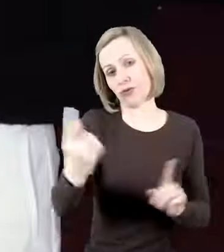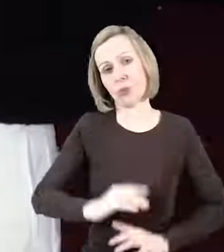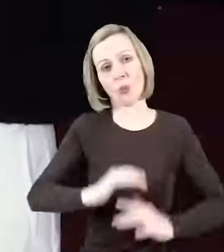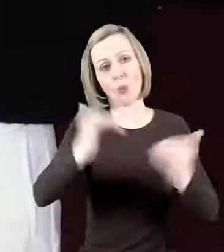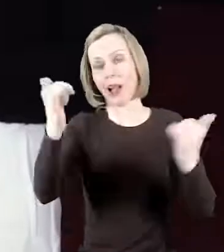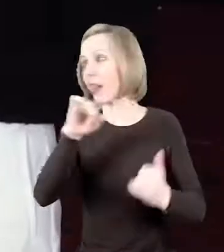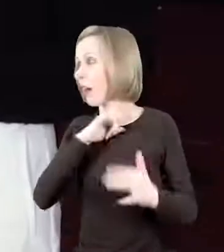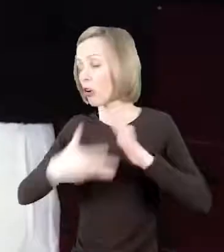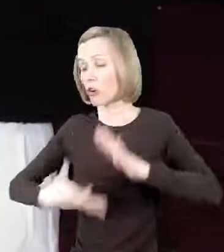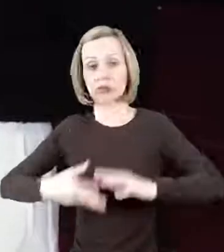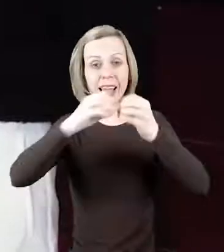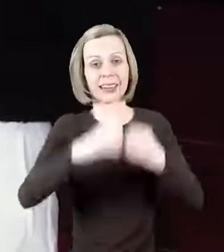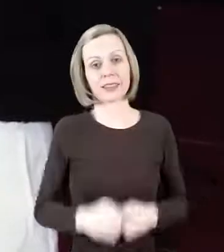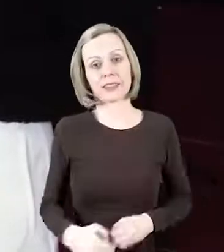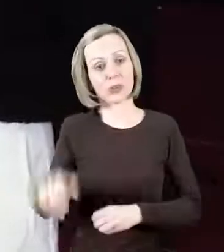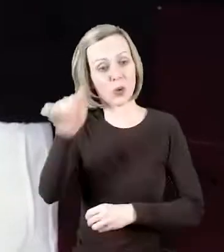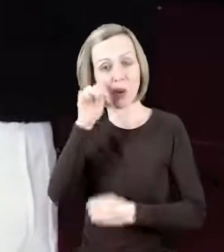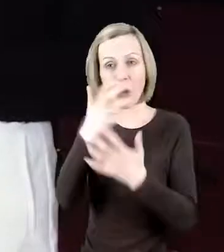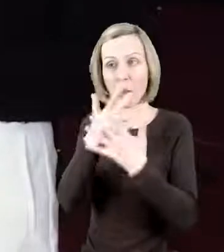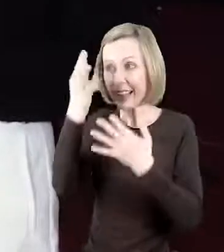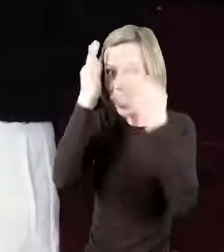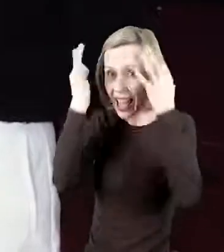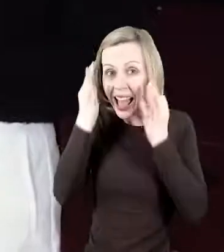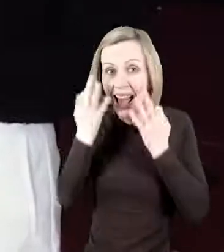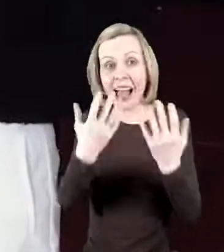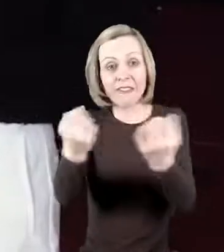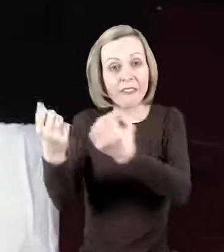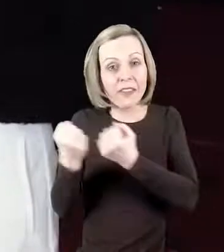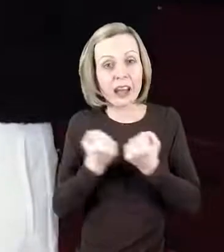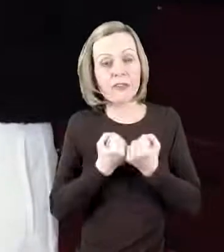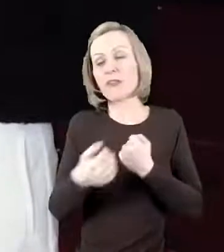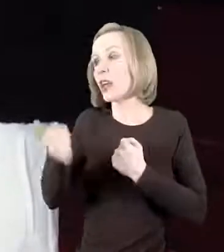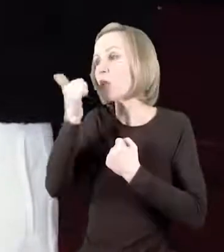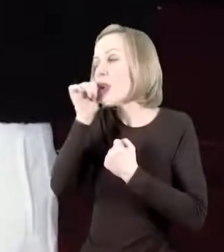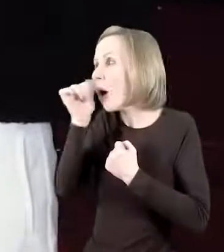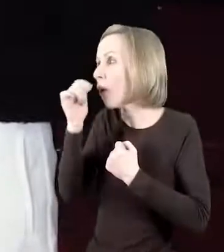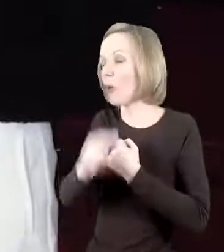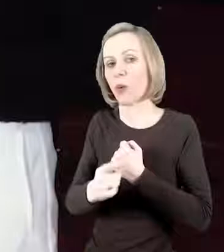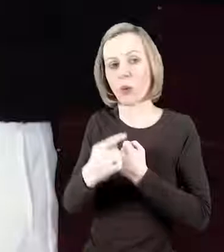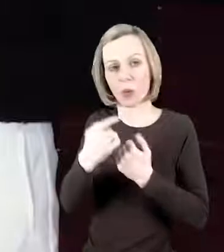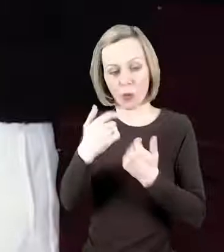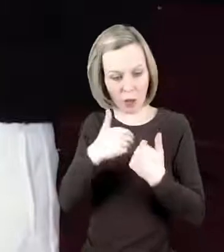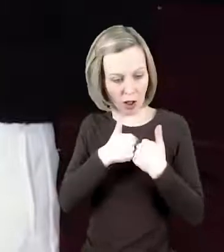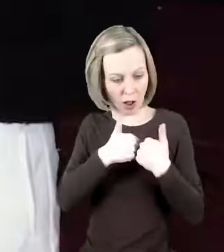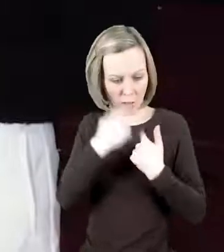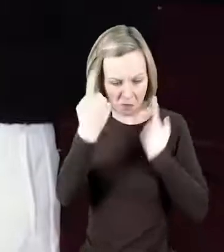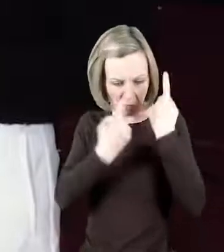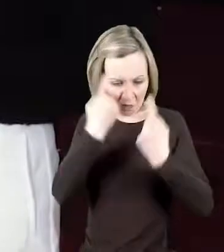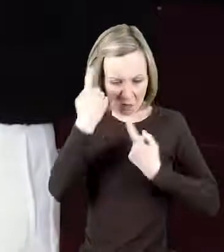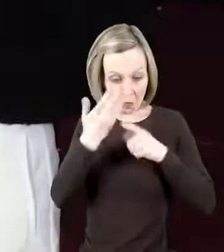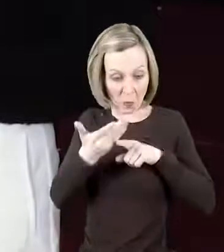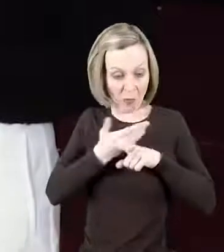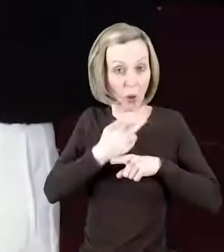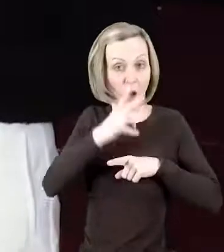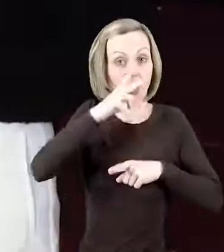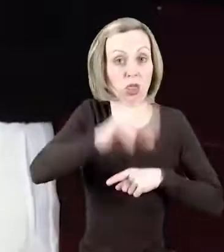You created us. You know the number of hairs on our head, and you know the thoughts conceived in our hearts before we